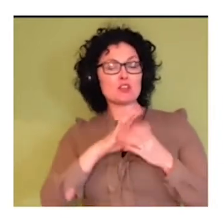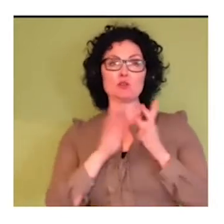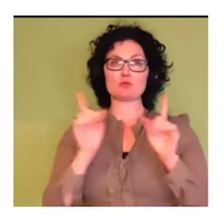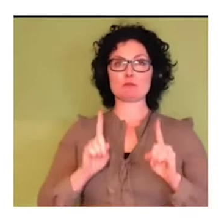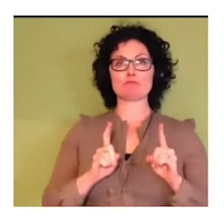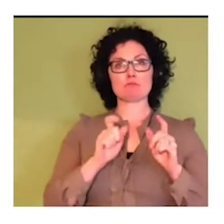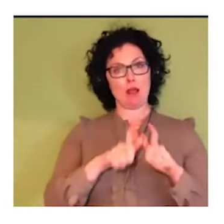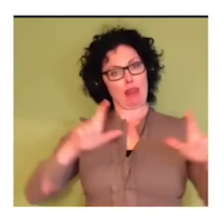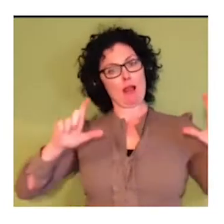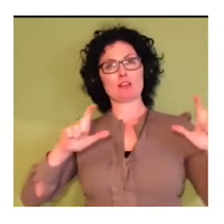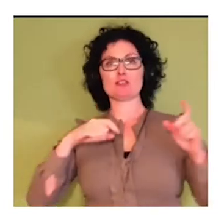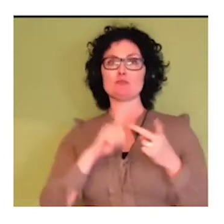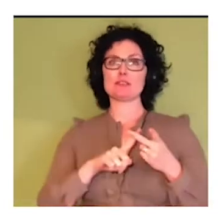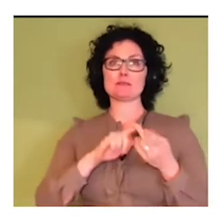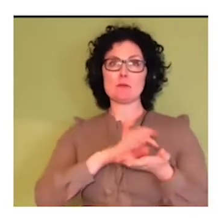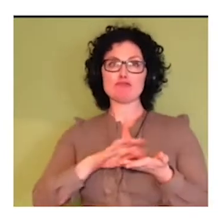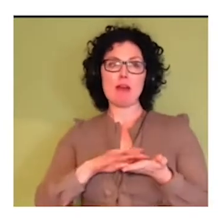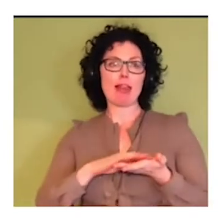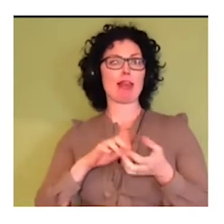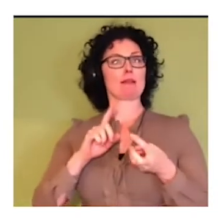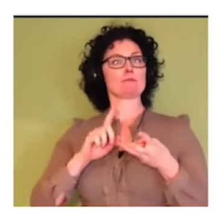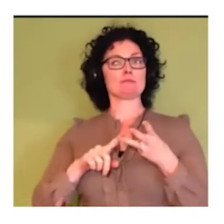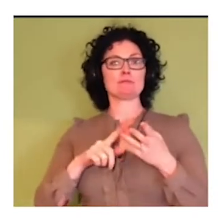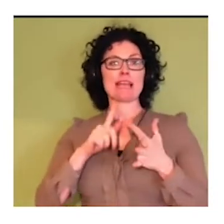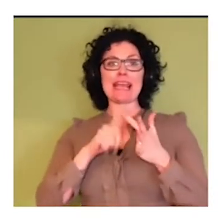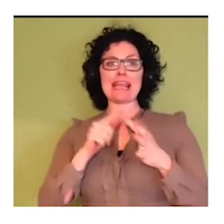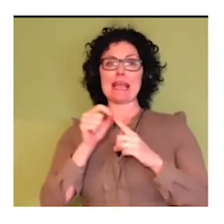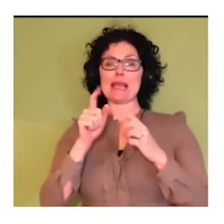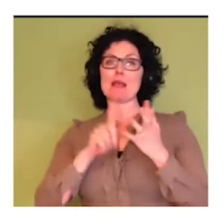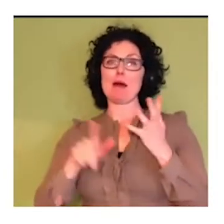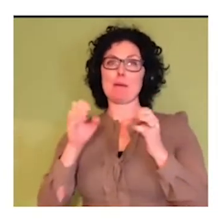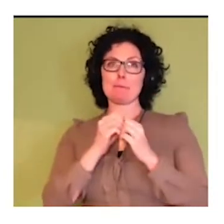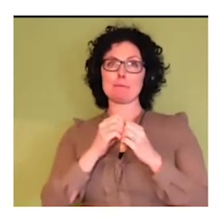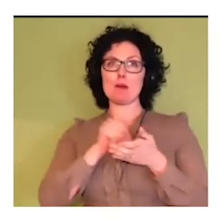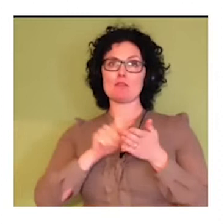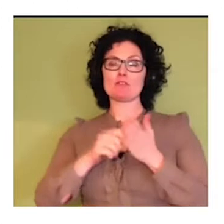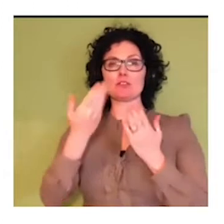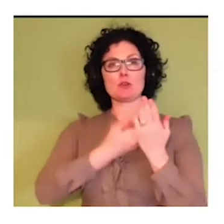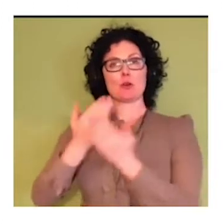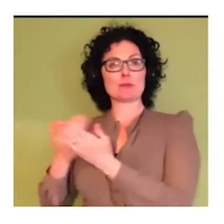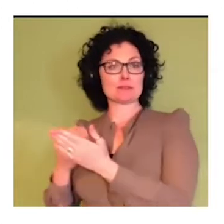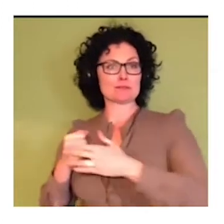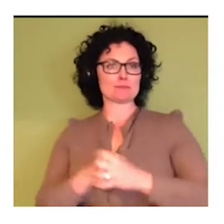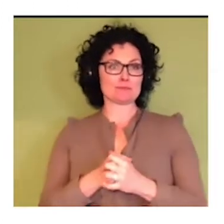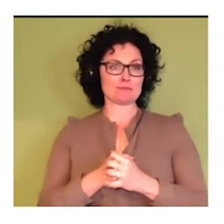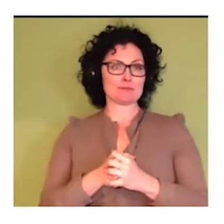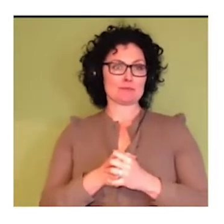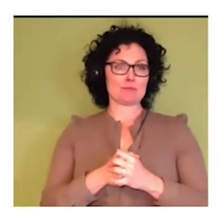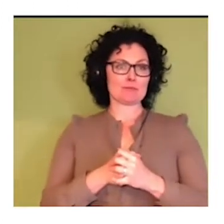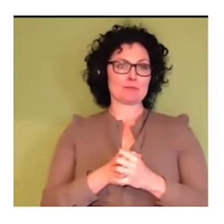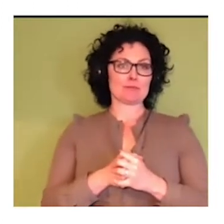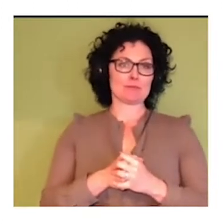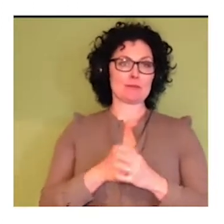audio, EPUB, Office documents, and PDF. I serve on the board of UKAAF, but my day job is with the